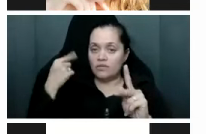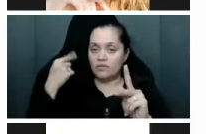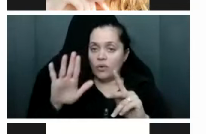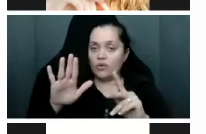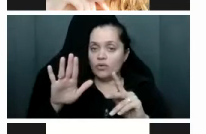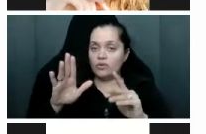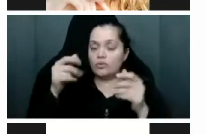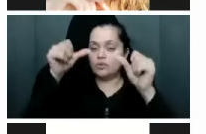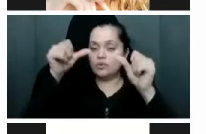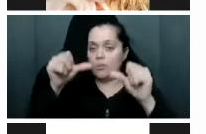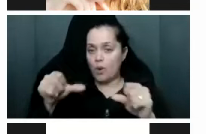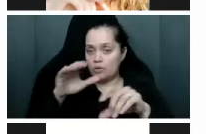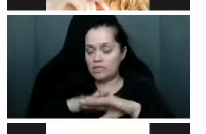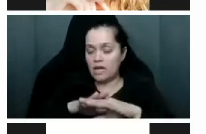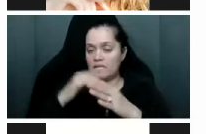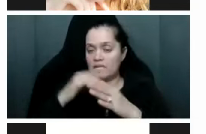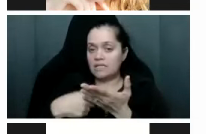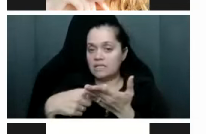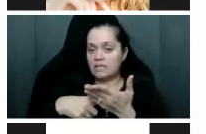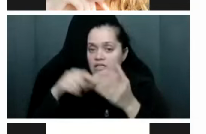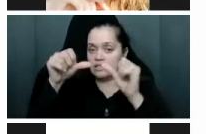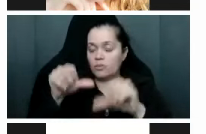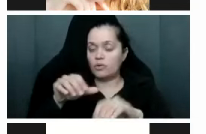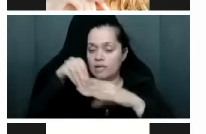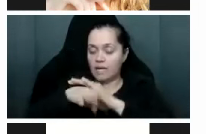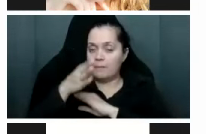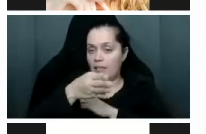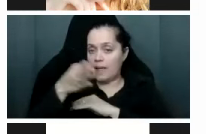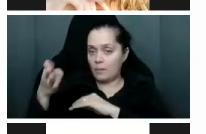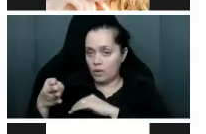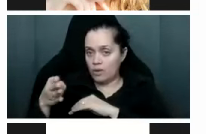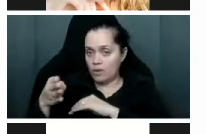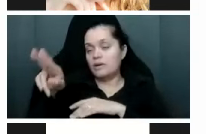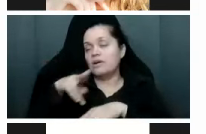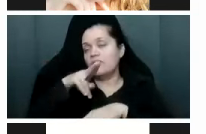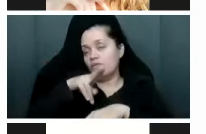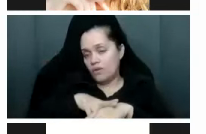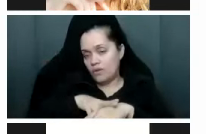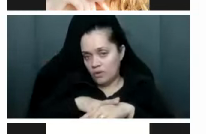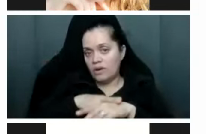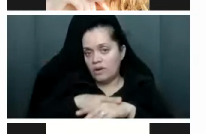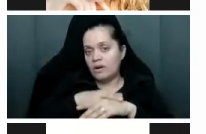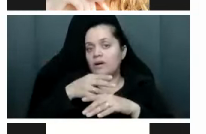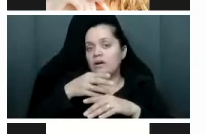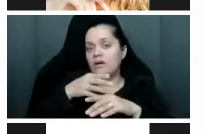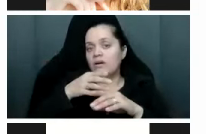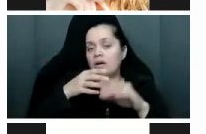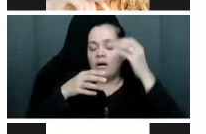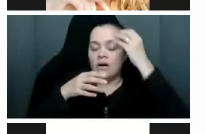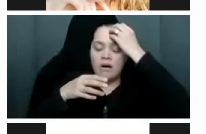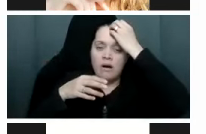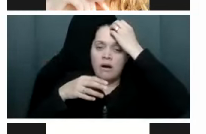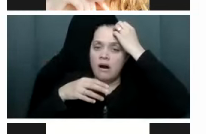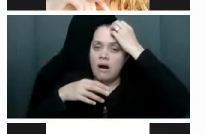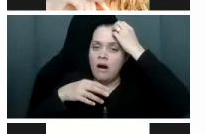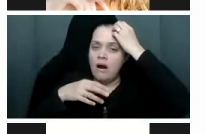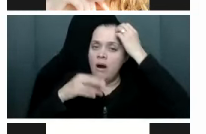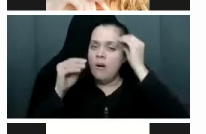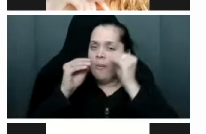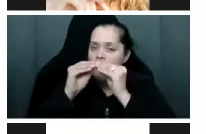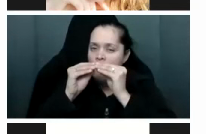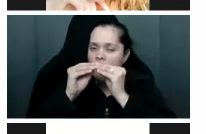on the discussion board in Blackboard, our course management system, Blackboard. More on that,